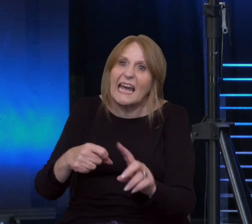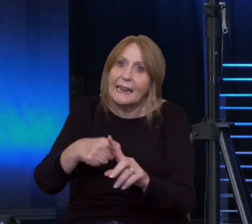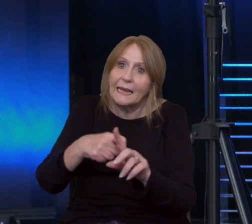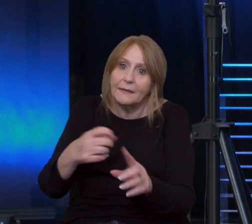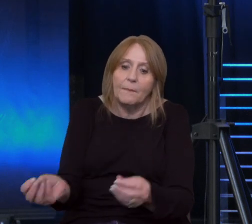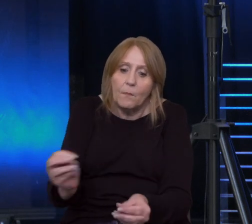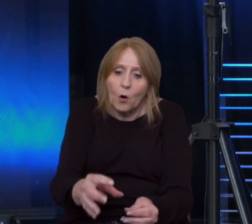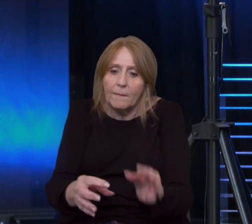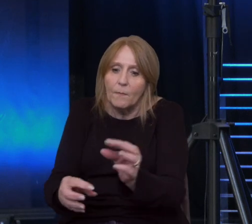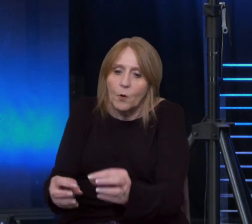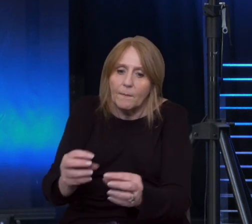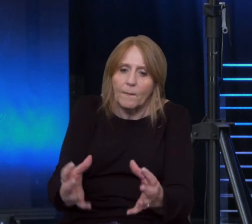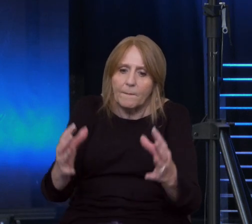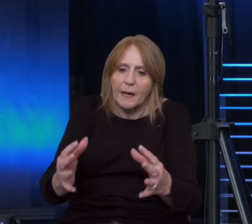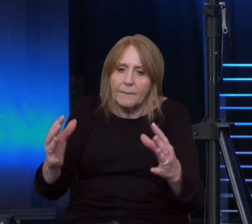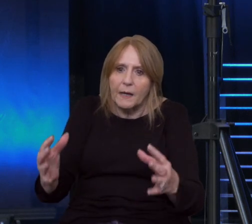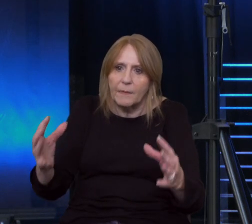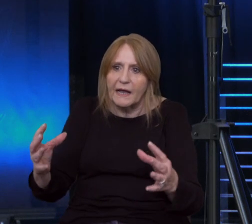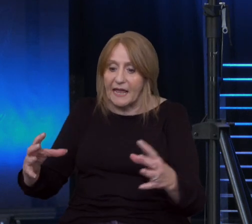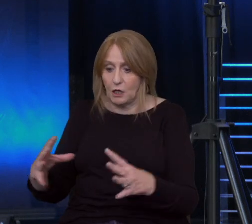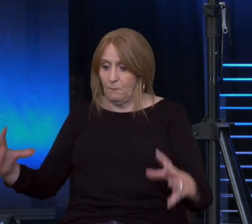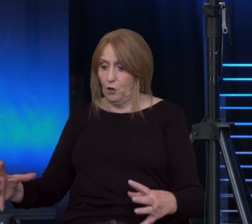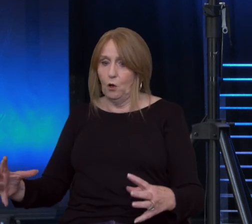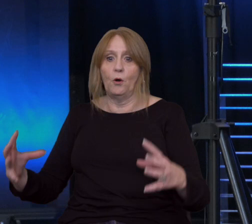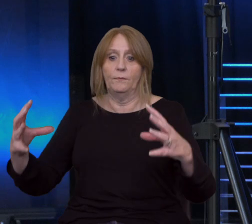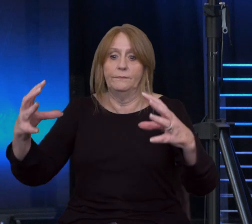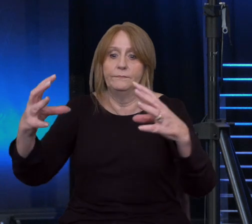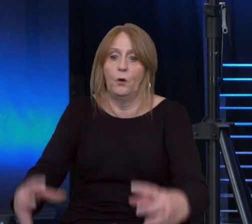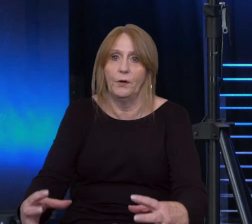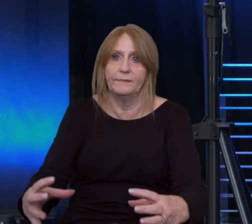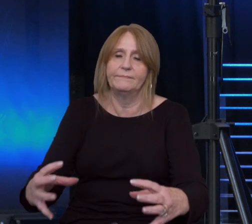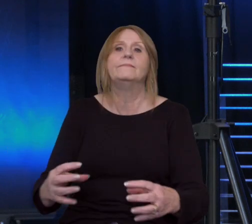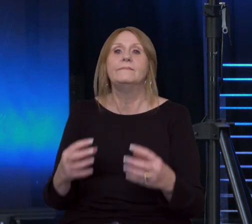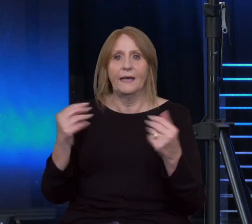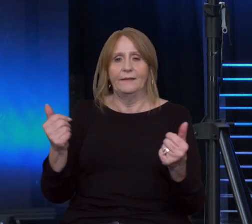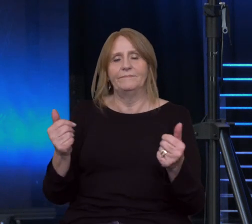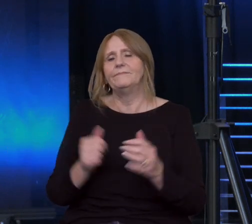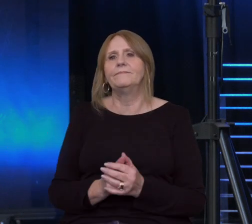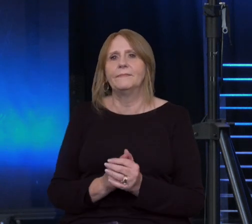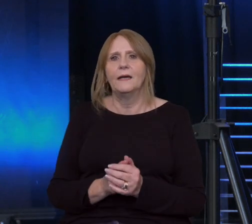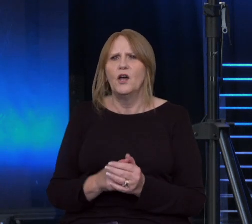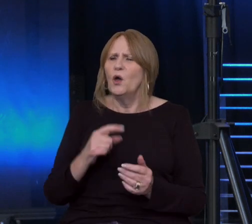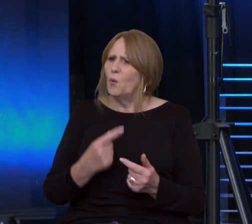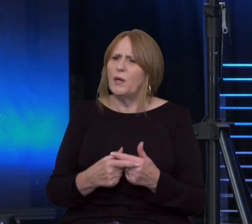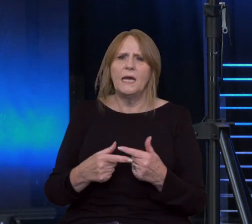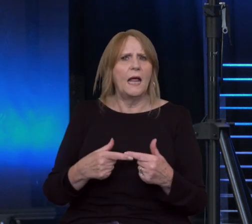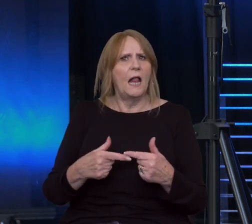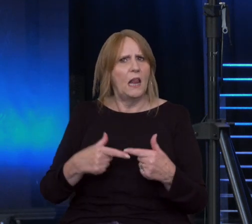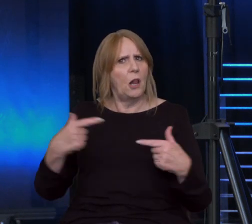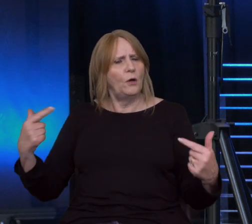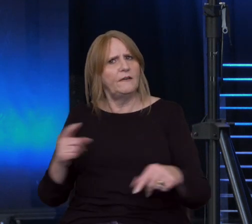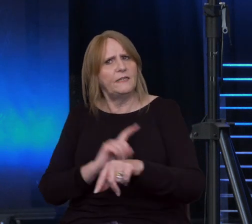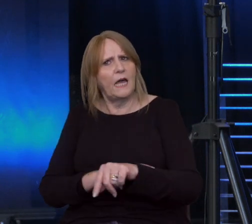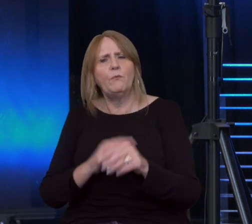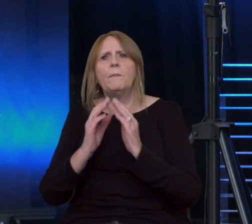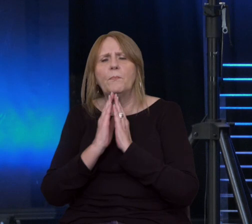fire. You know, we often pray for our nation, right? Or we pray for our city. Or we pray for our town. Or we pray